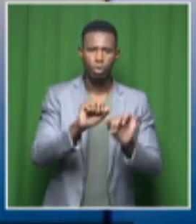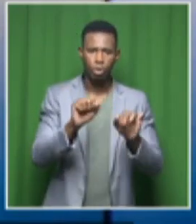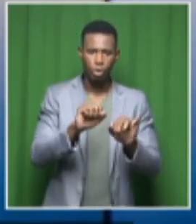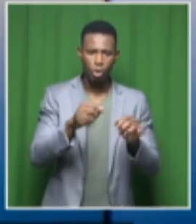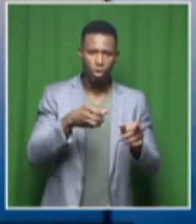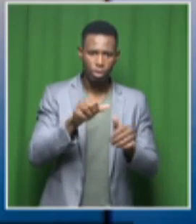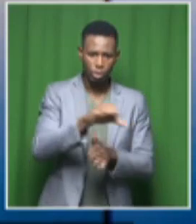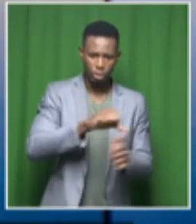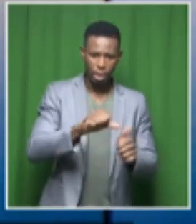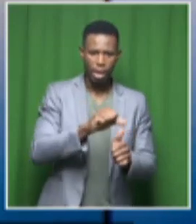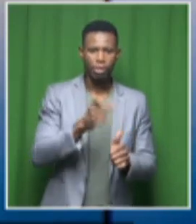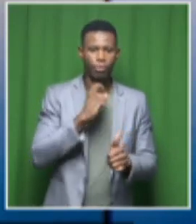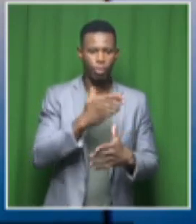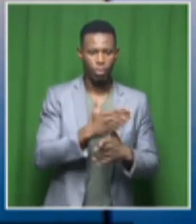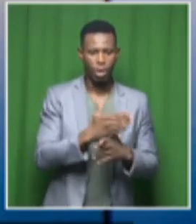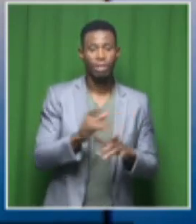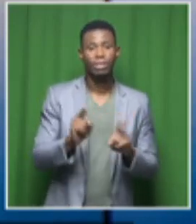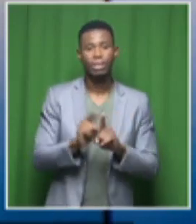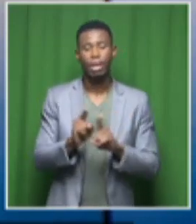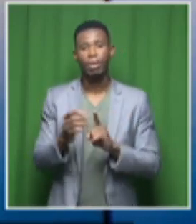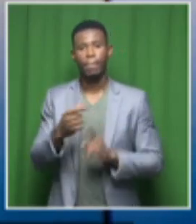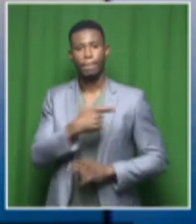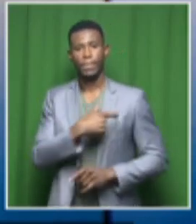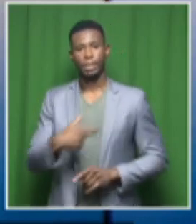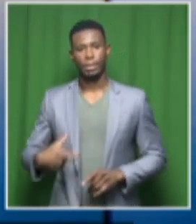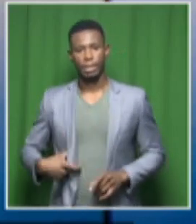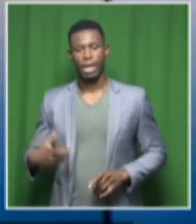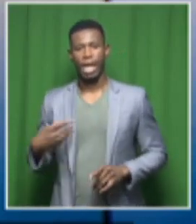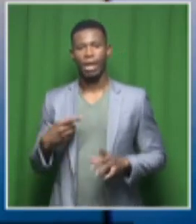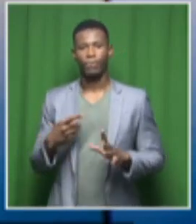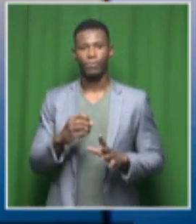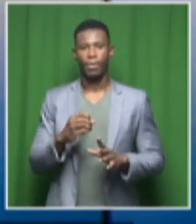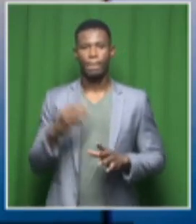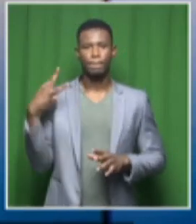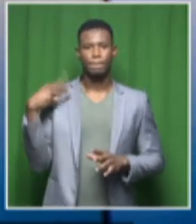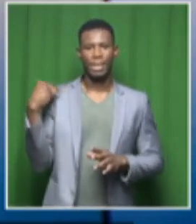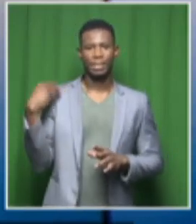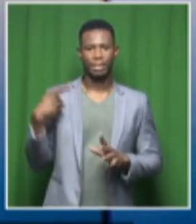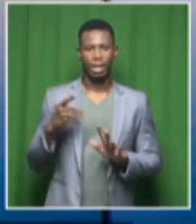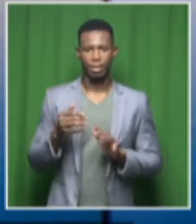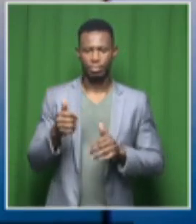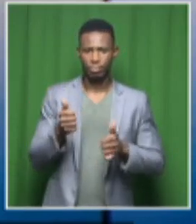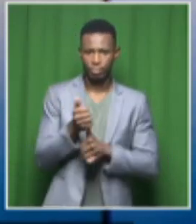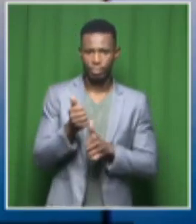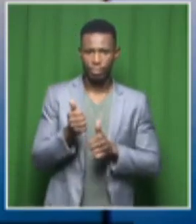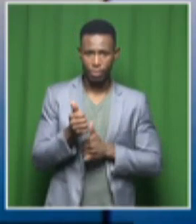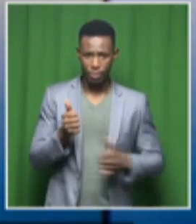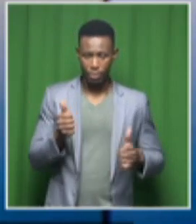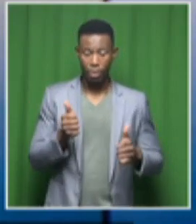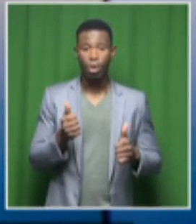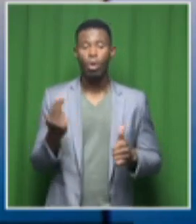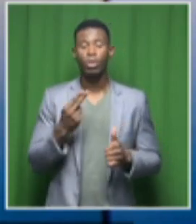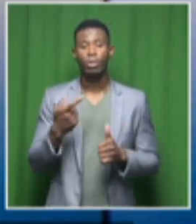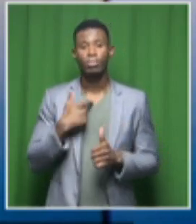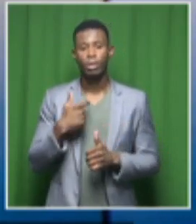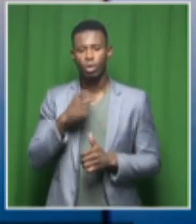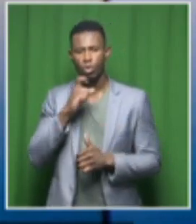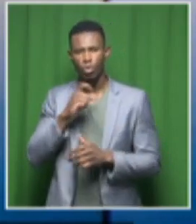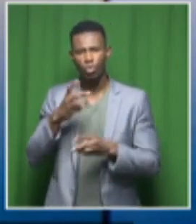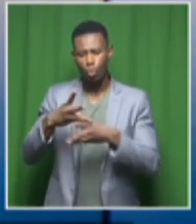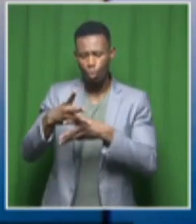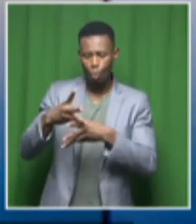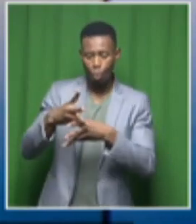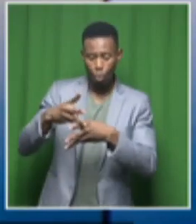your cabinet, your senate. It was the same thing. So the work draws from there. And my choice of wood simply also